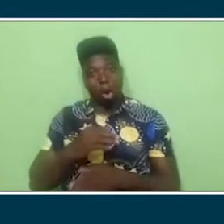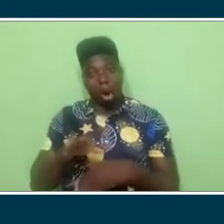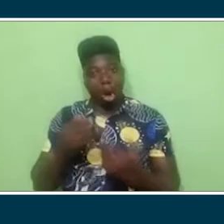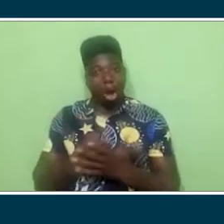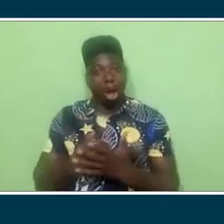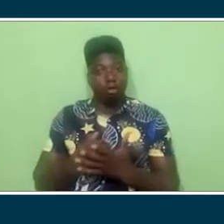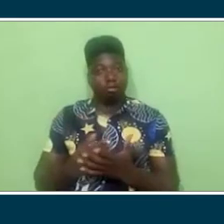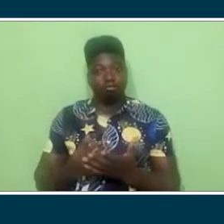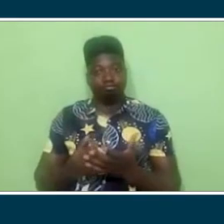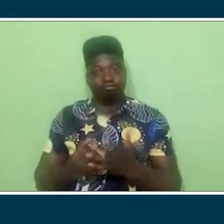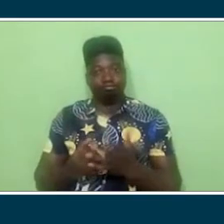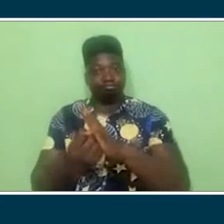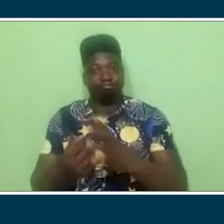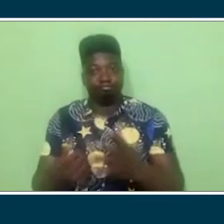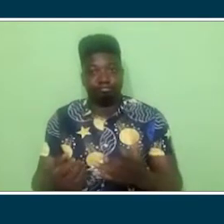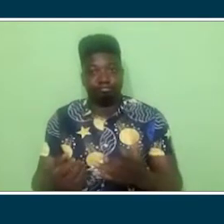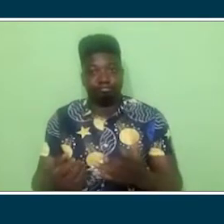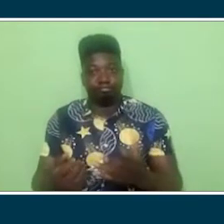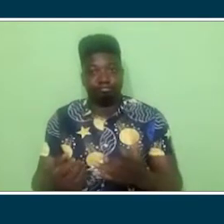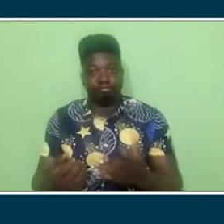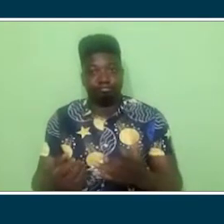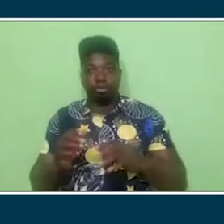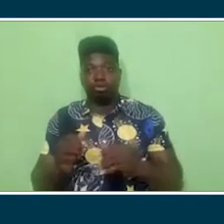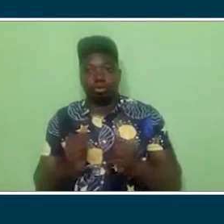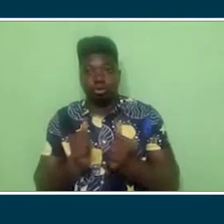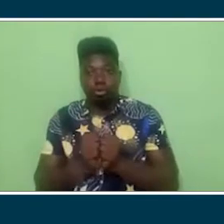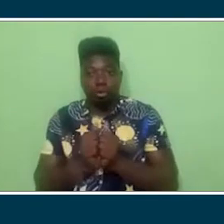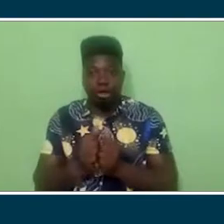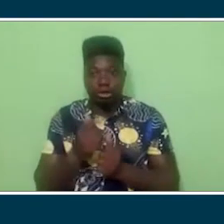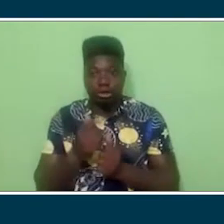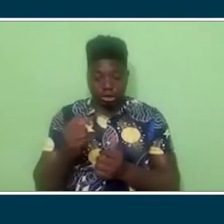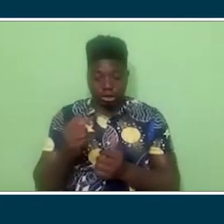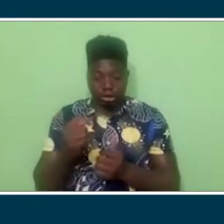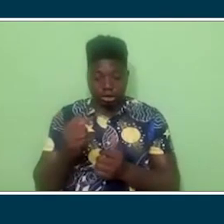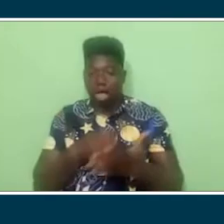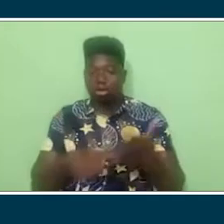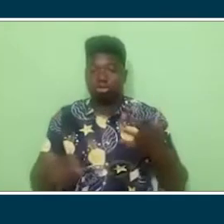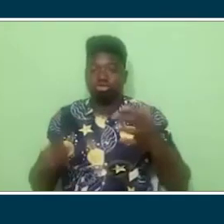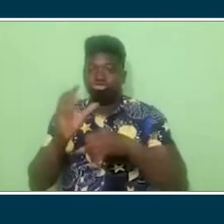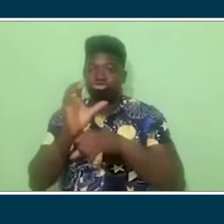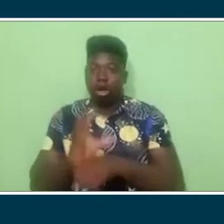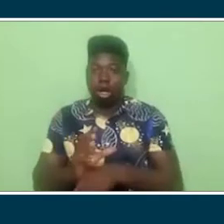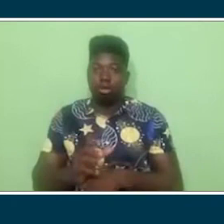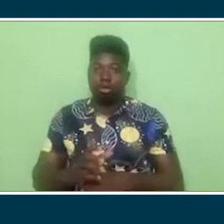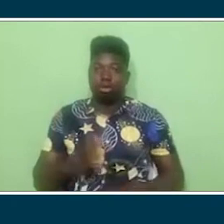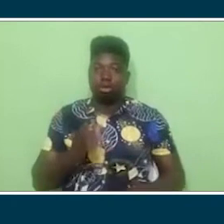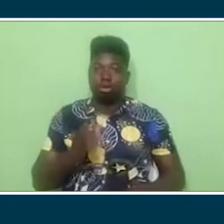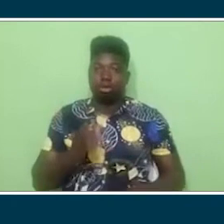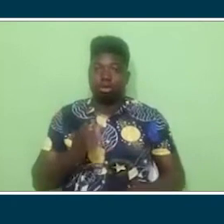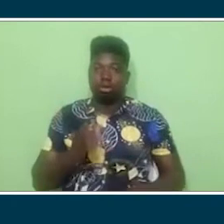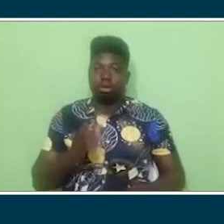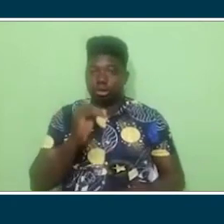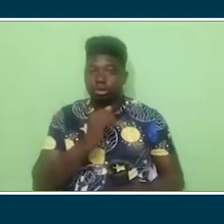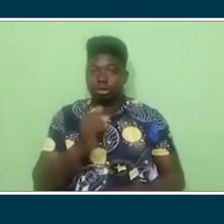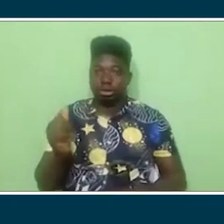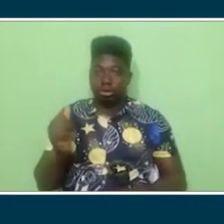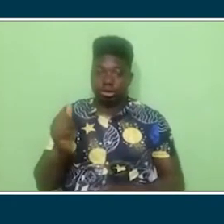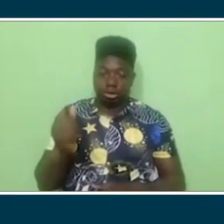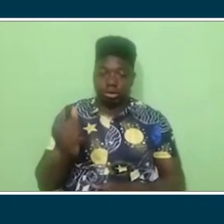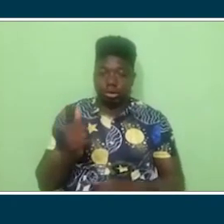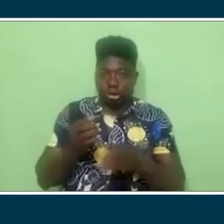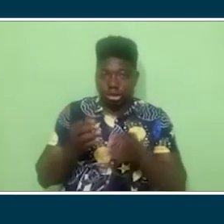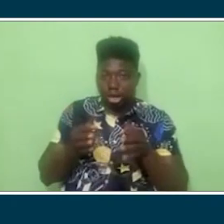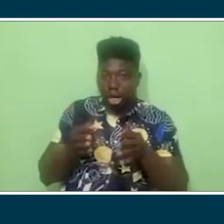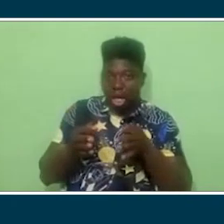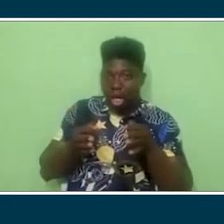the trouble with cancel culture is it's not nuanced, right? By definition, it's reactive,